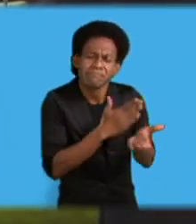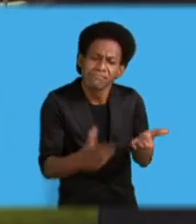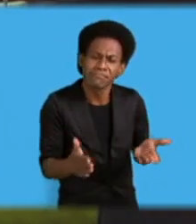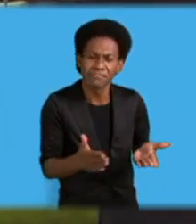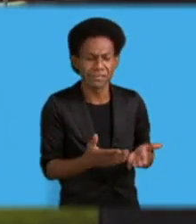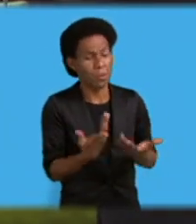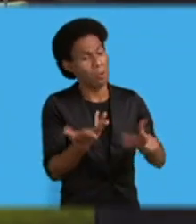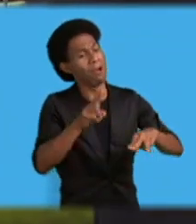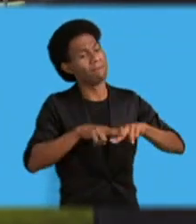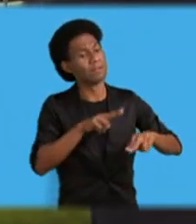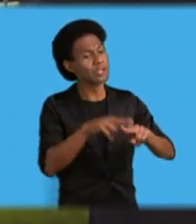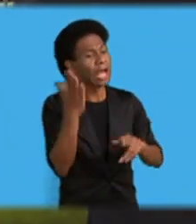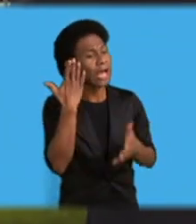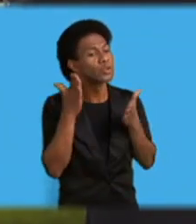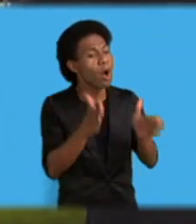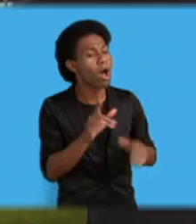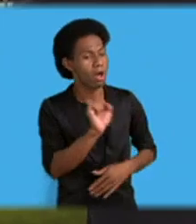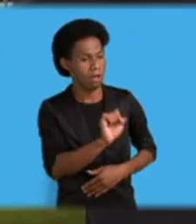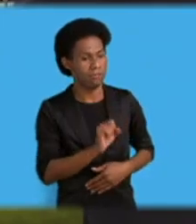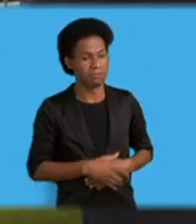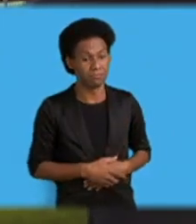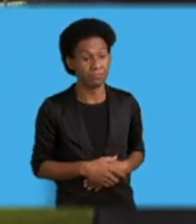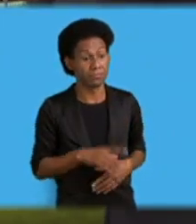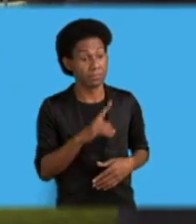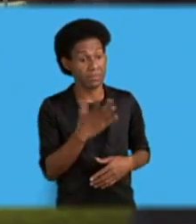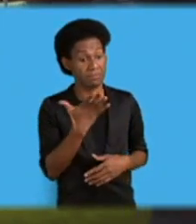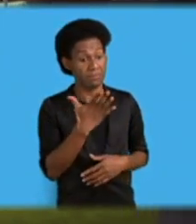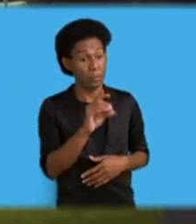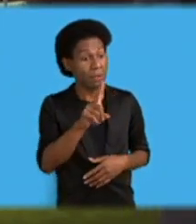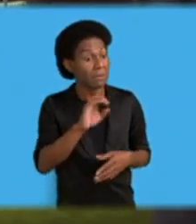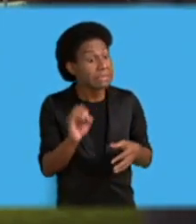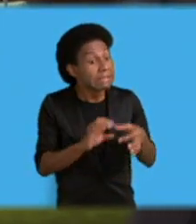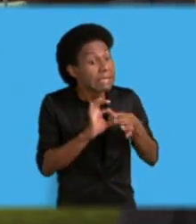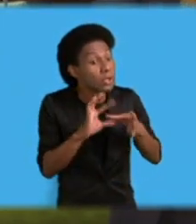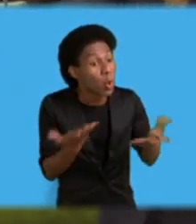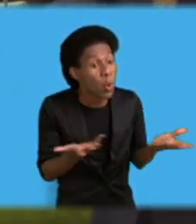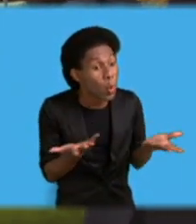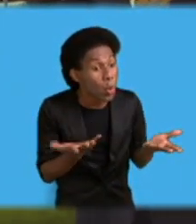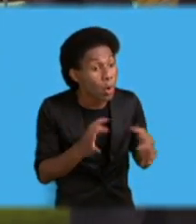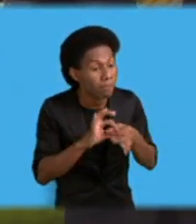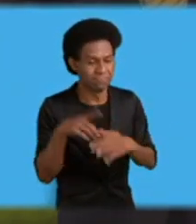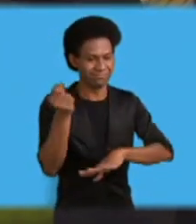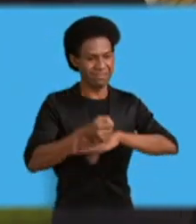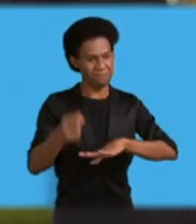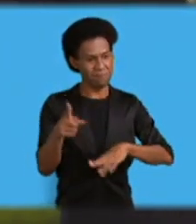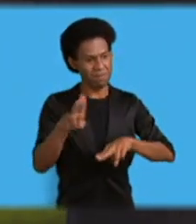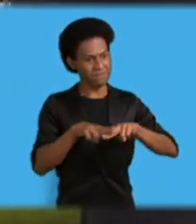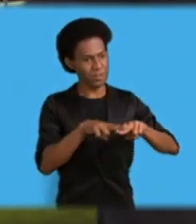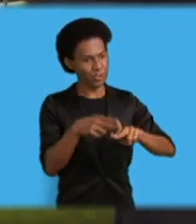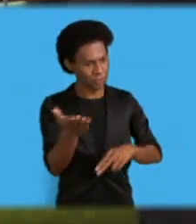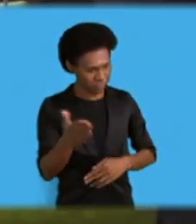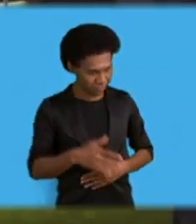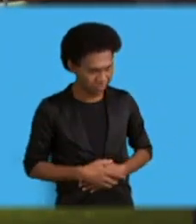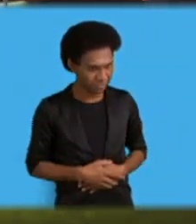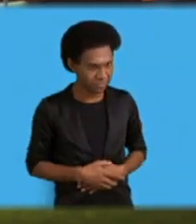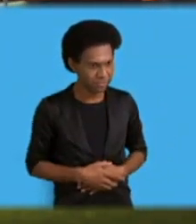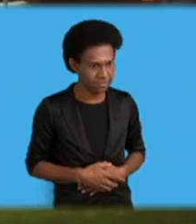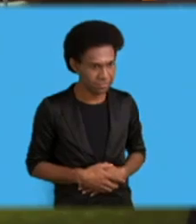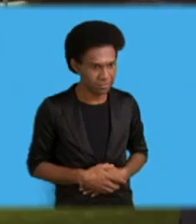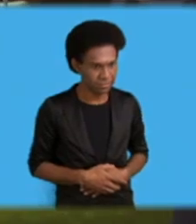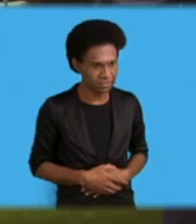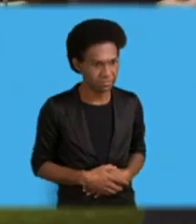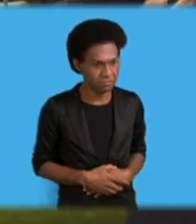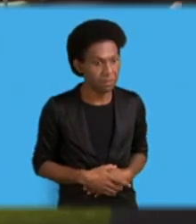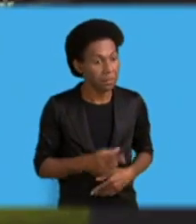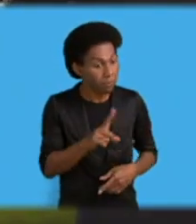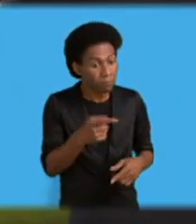is 51% owned by the Fijian government. But the Ministry of Economy officials and government ministers don't go and sit on the board. They have the independent board. If they